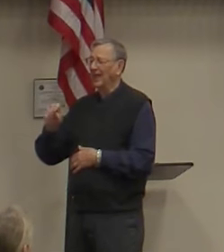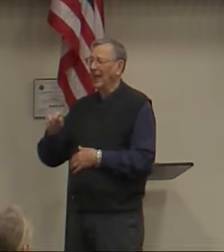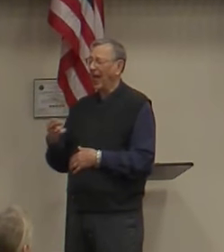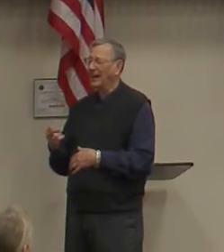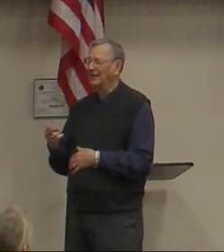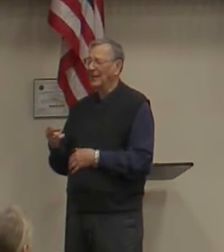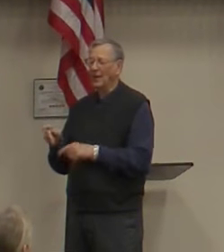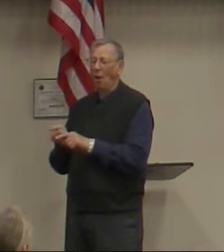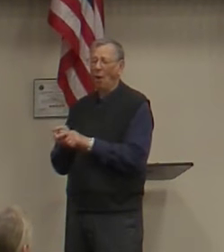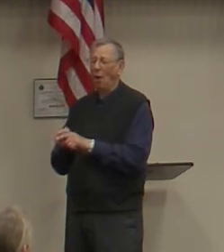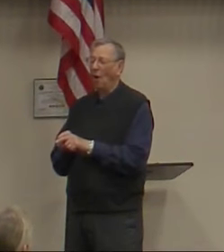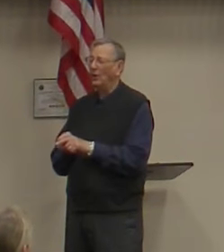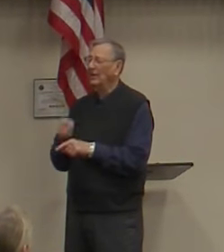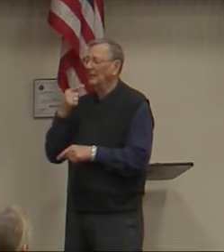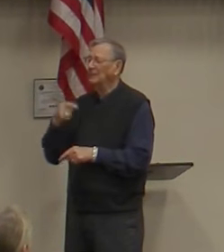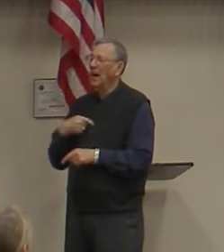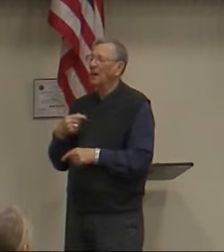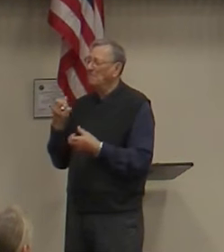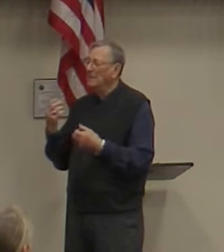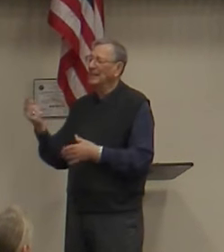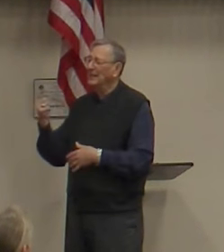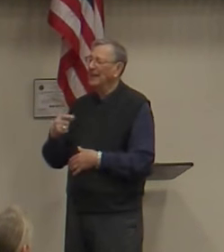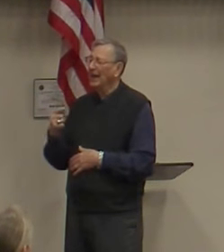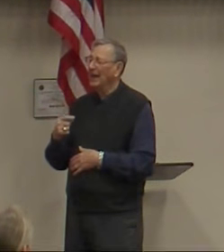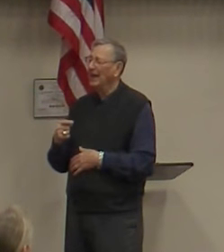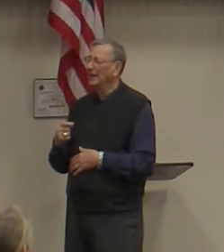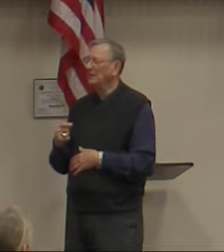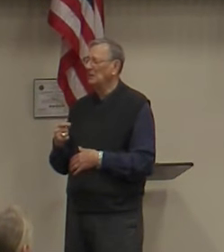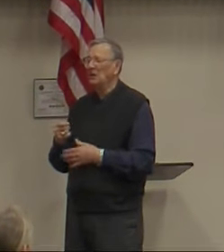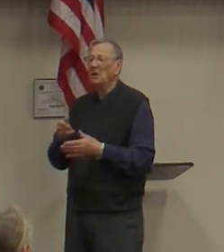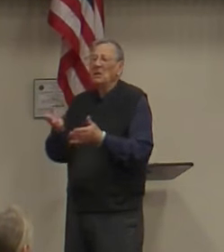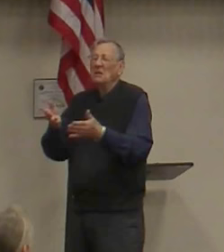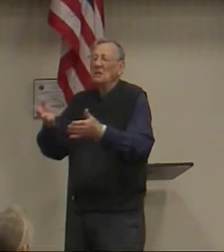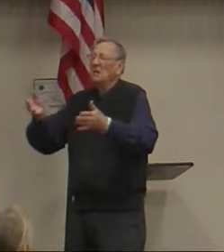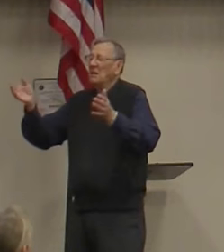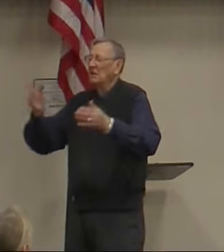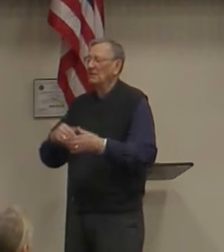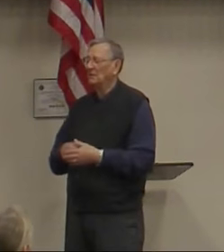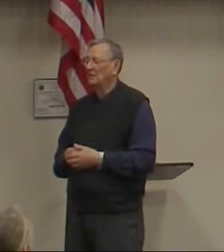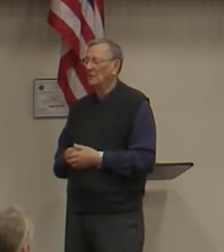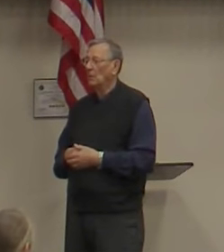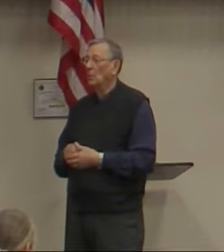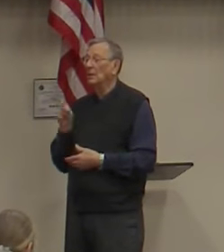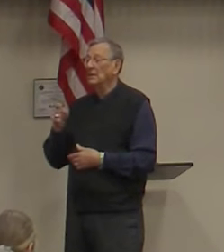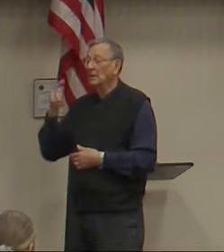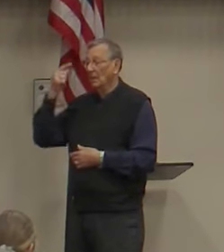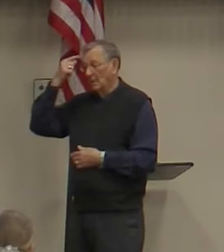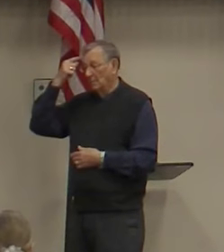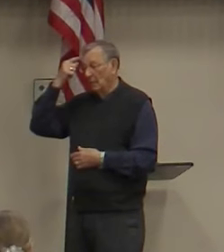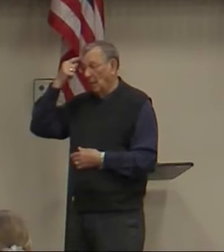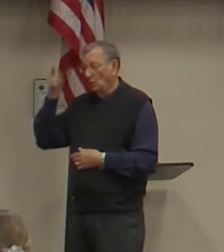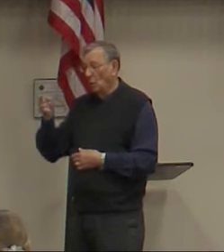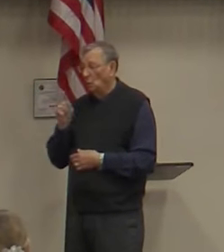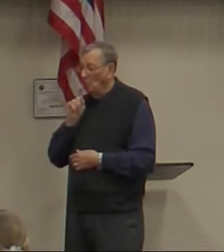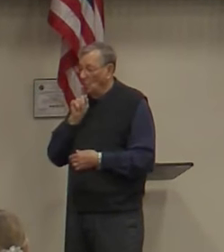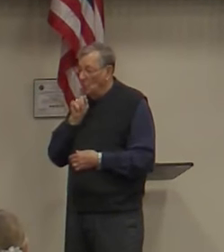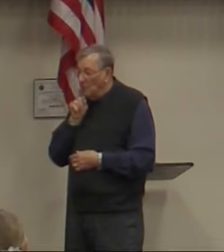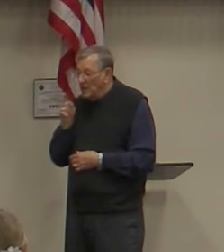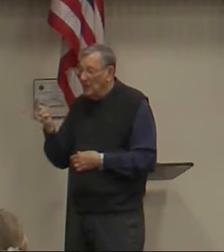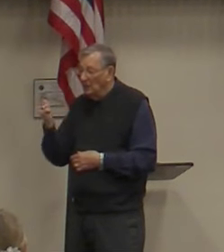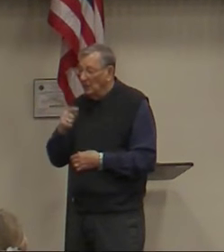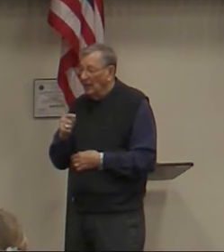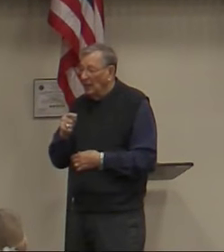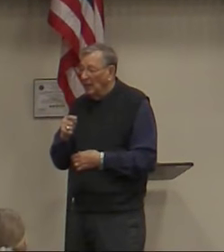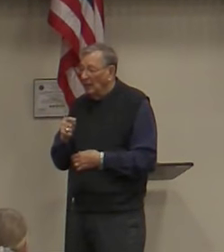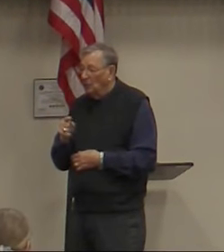all. It tells us about a lot of days, very generically. We need to think about those real days when